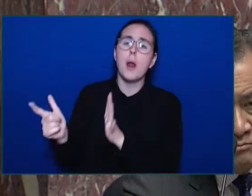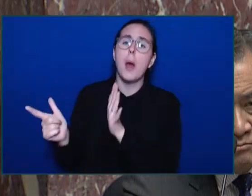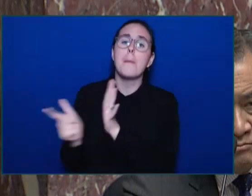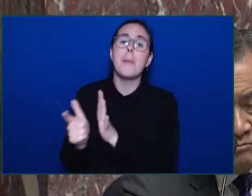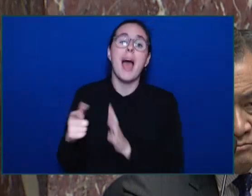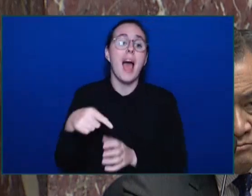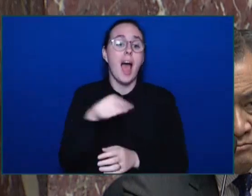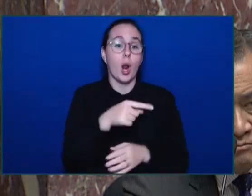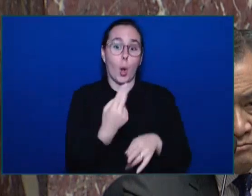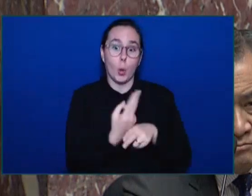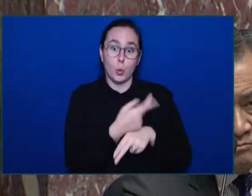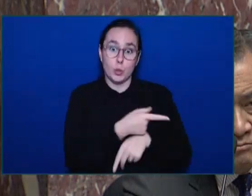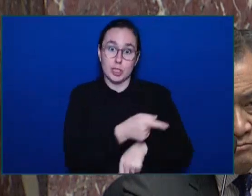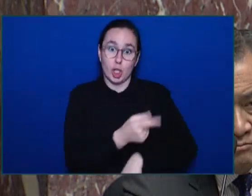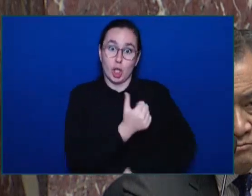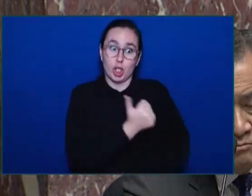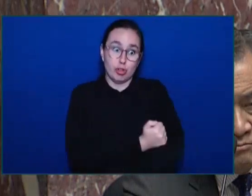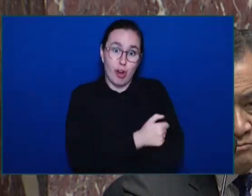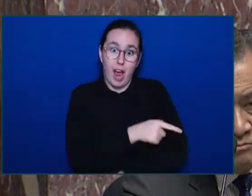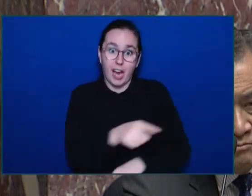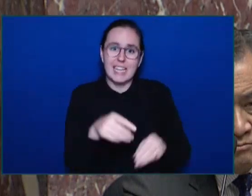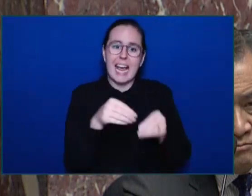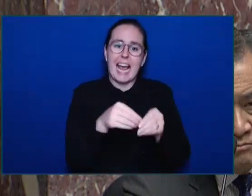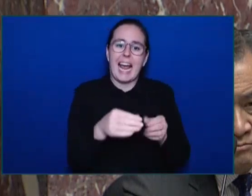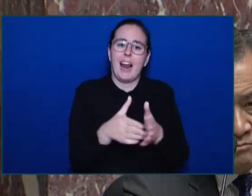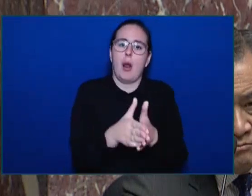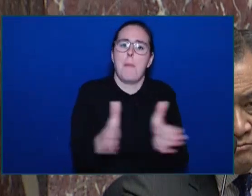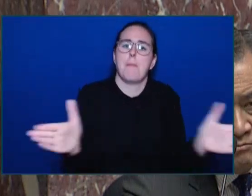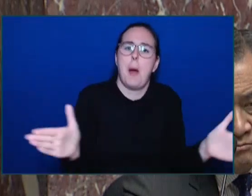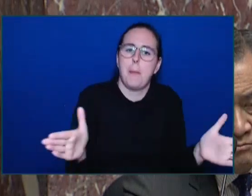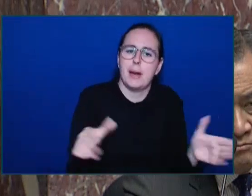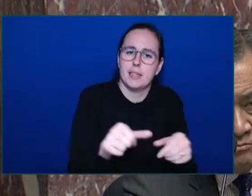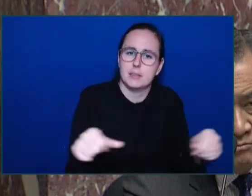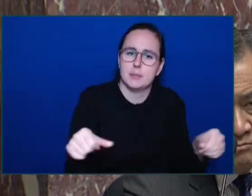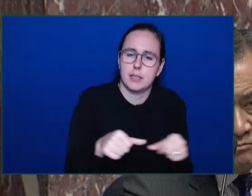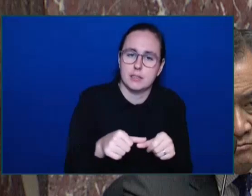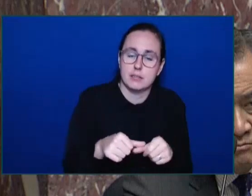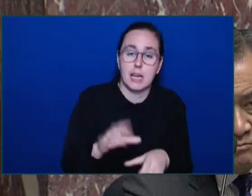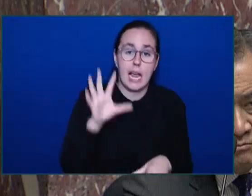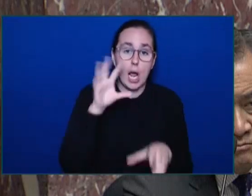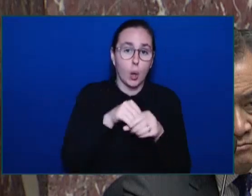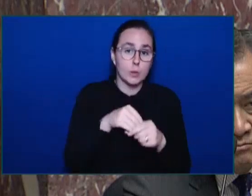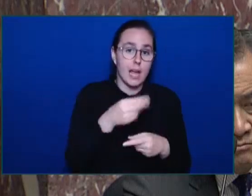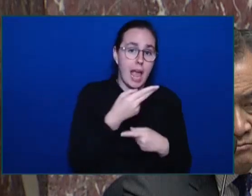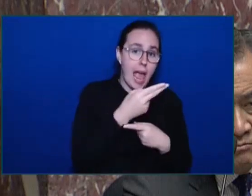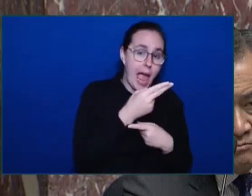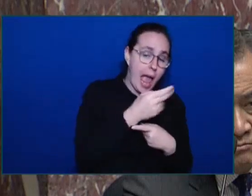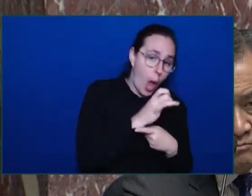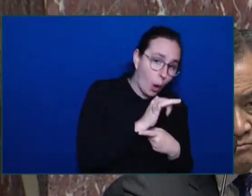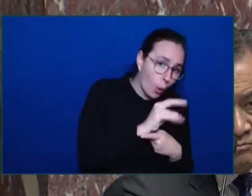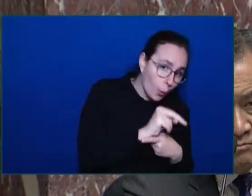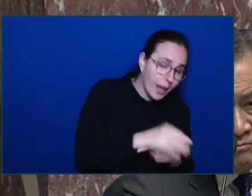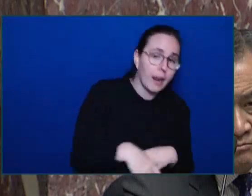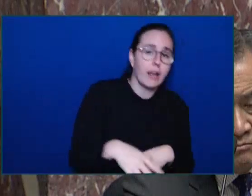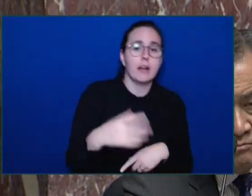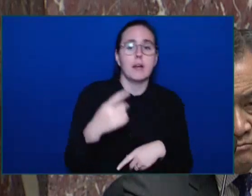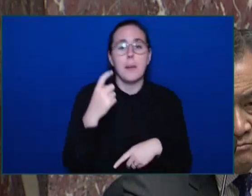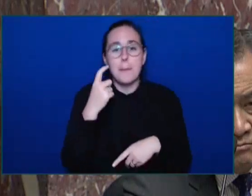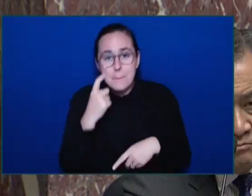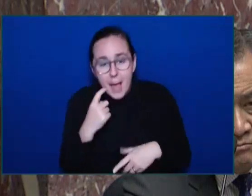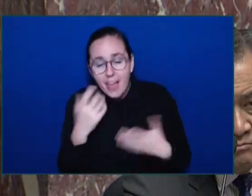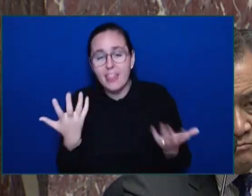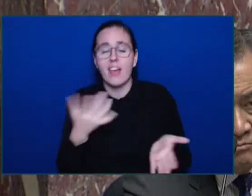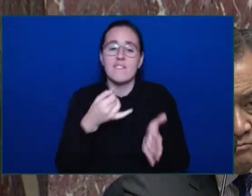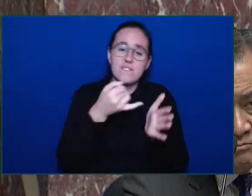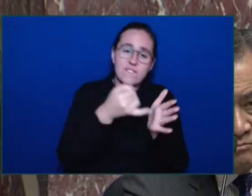heroin, meth, and fentanyl. Where? In public spaces. Very soon, and the Premier knows